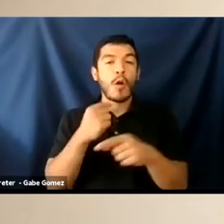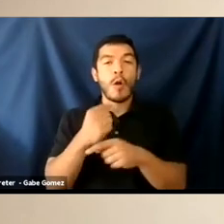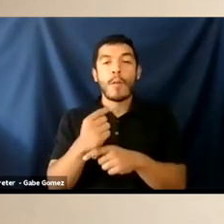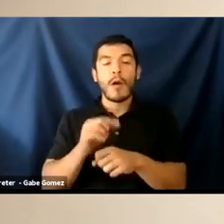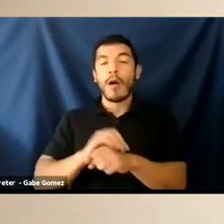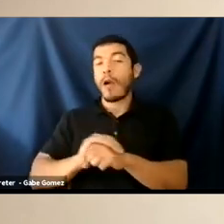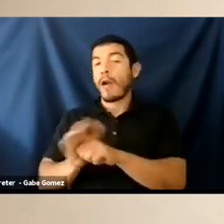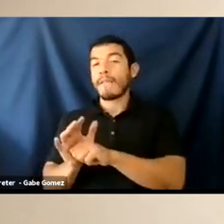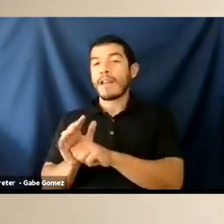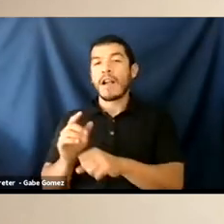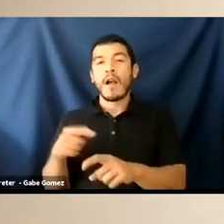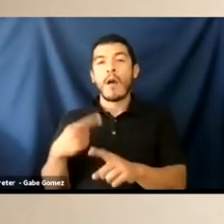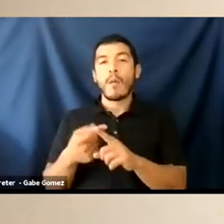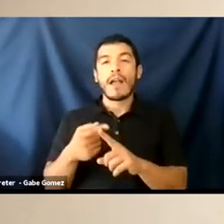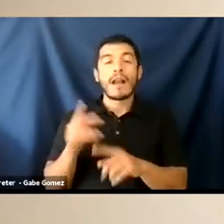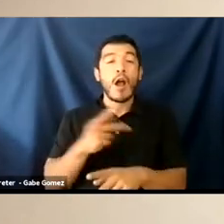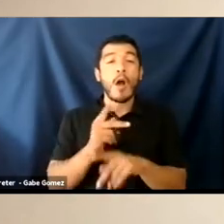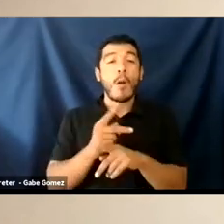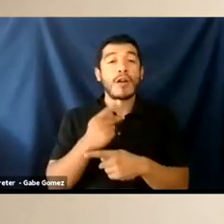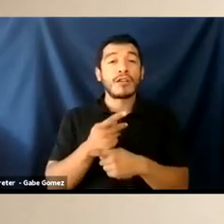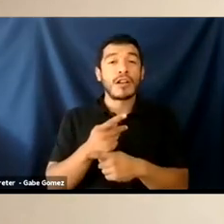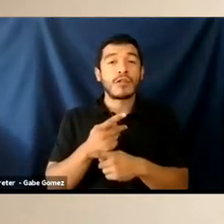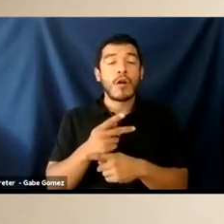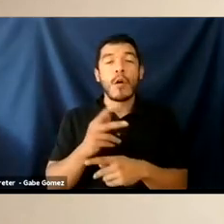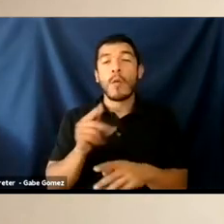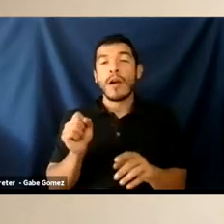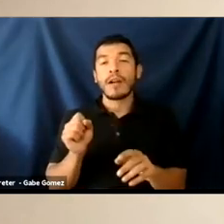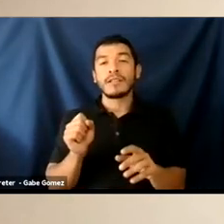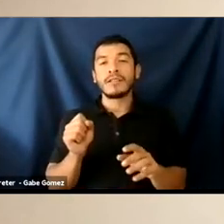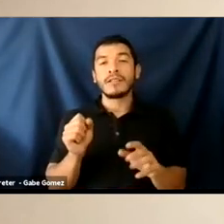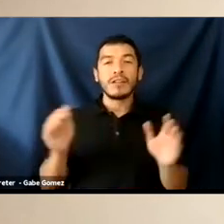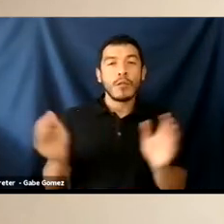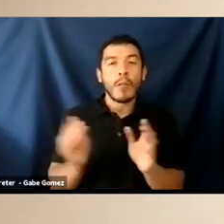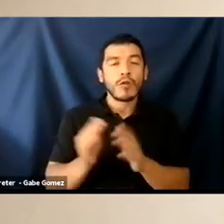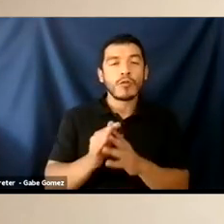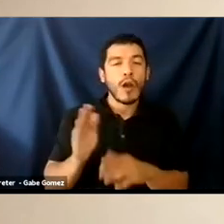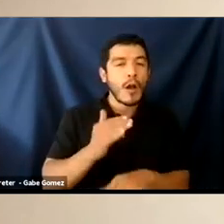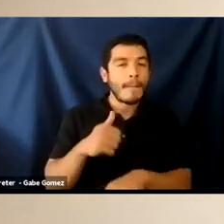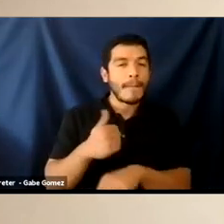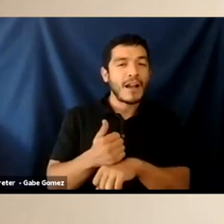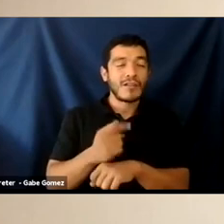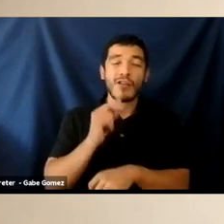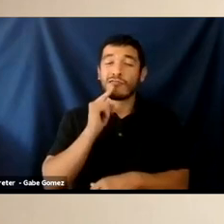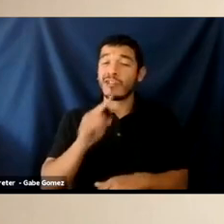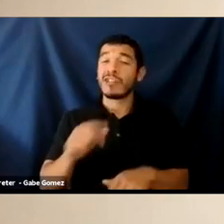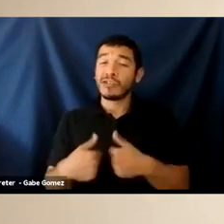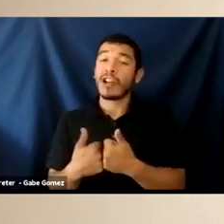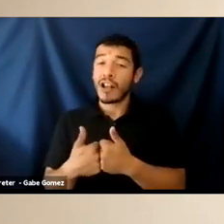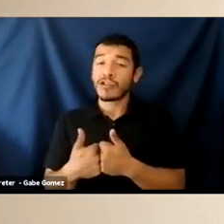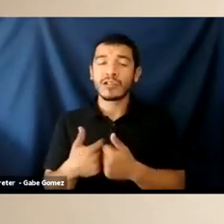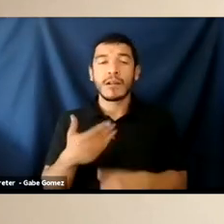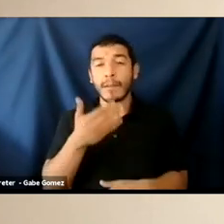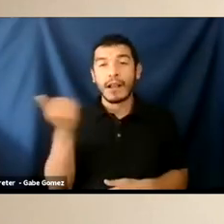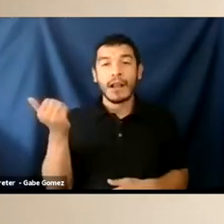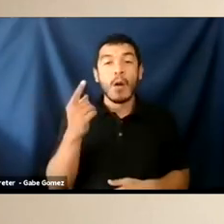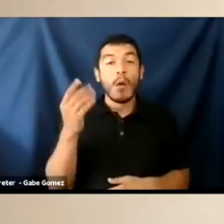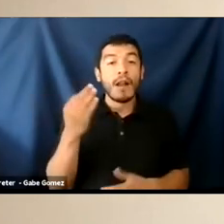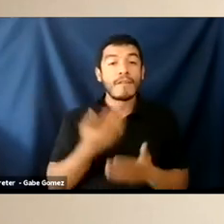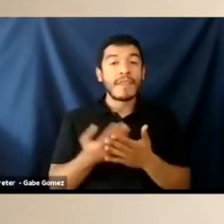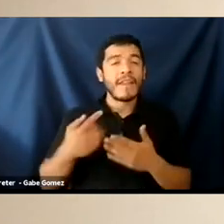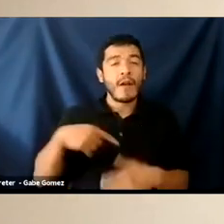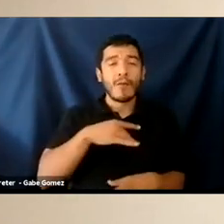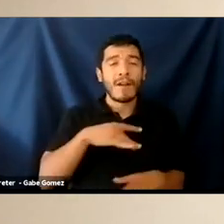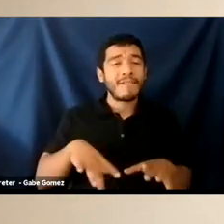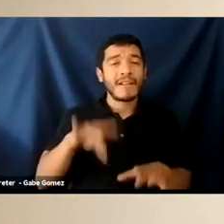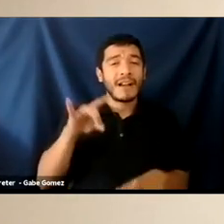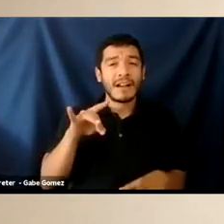of our production partners are localized to our base was extremely challenging, because one of the things we find,